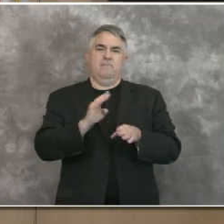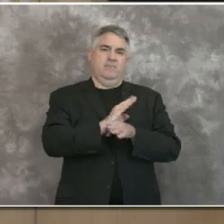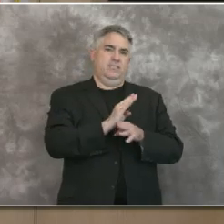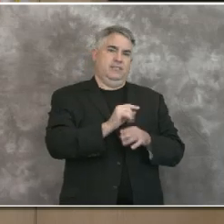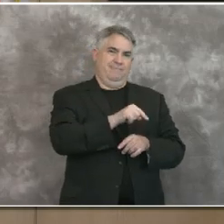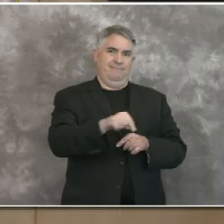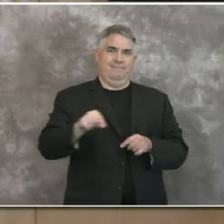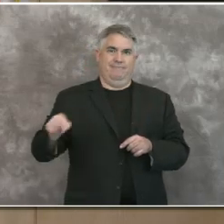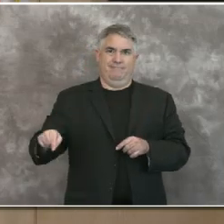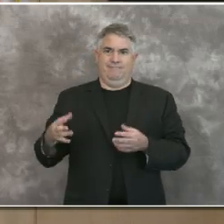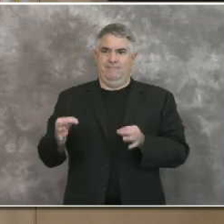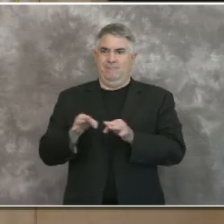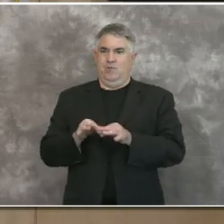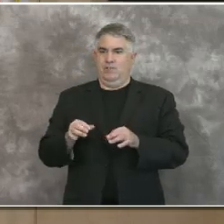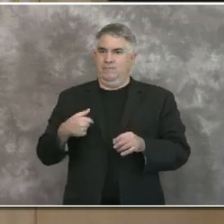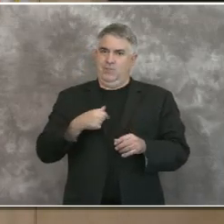can.